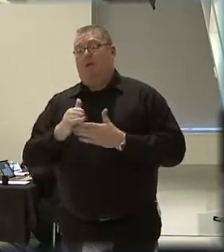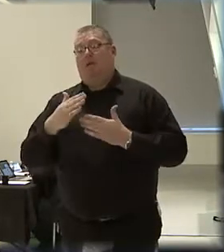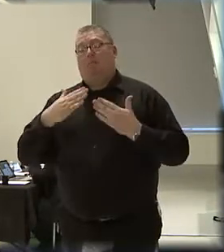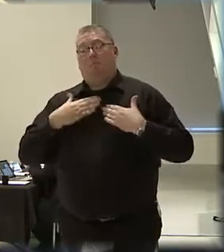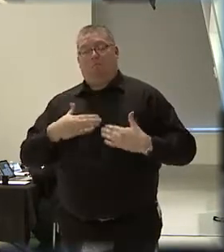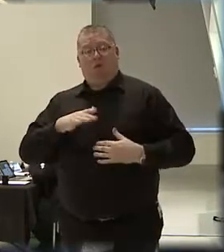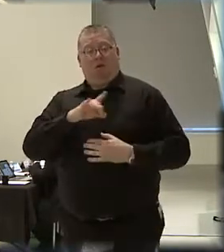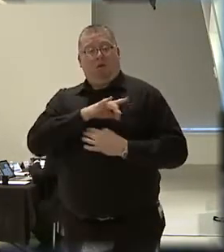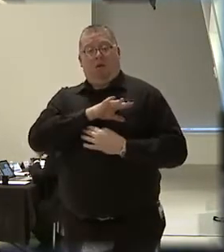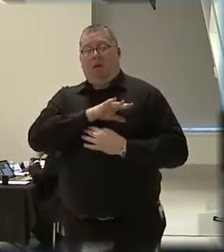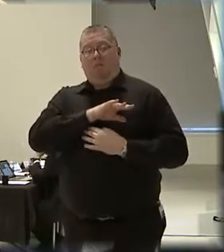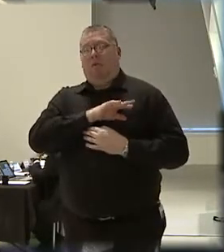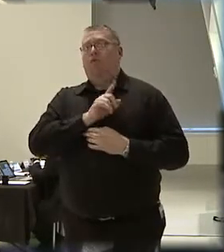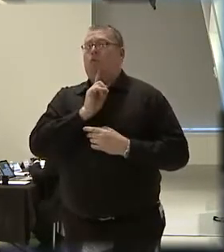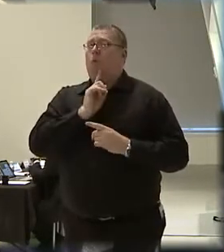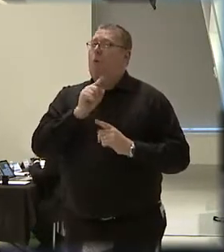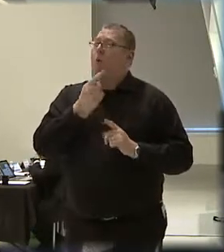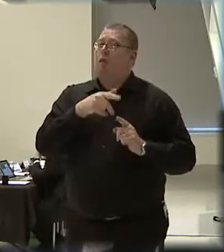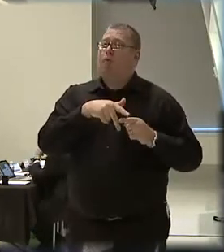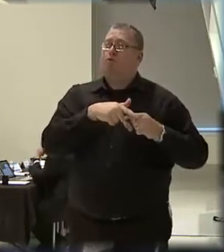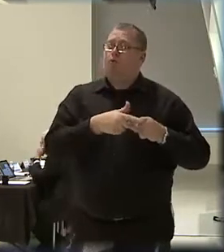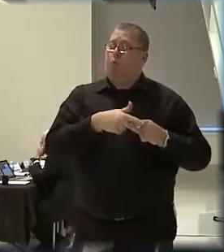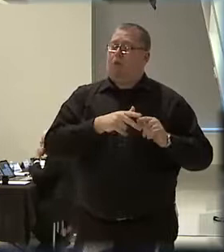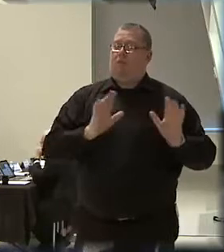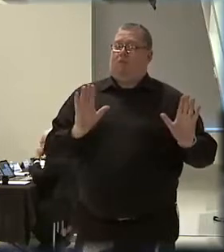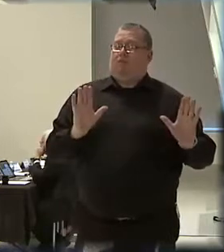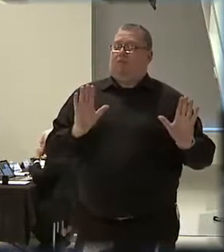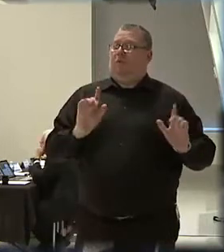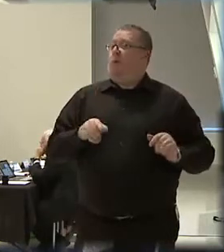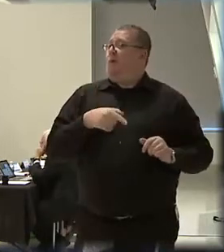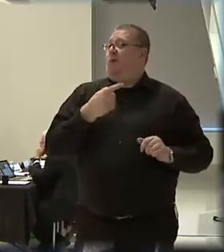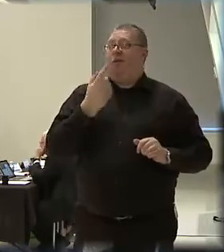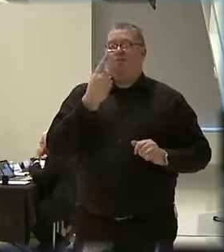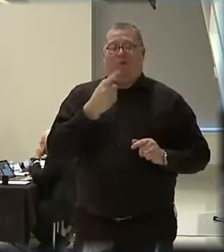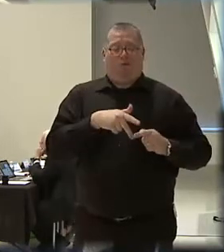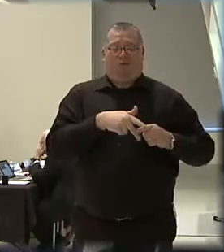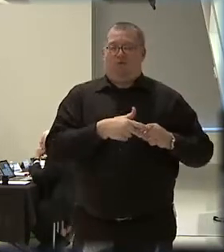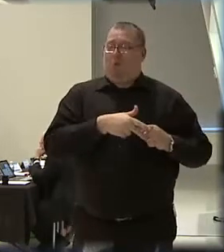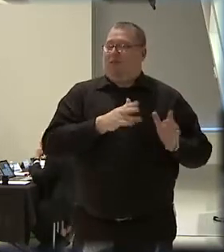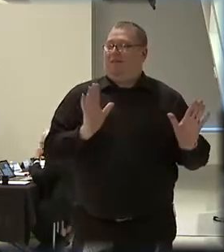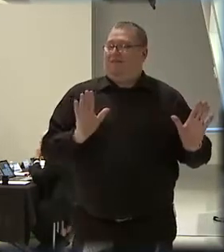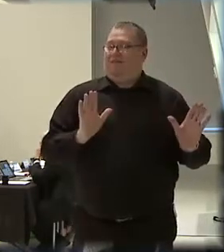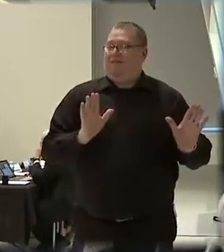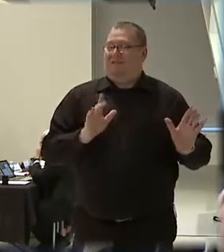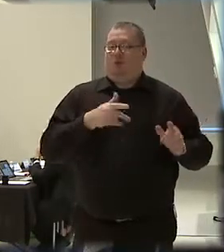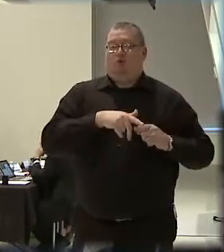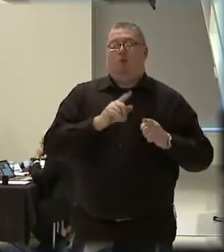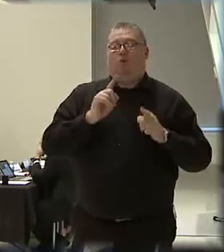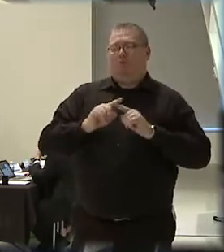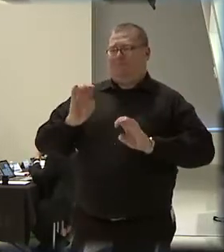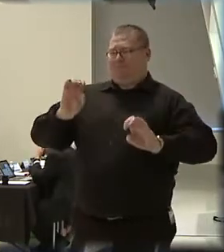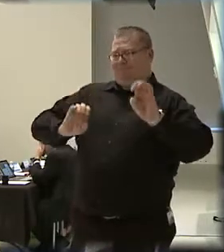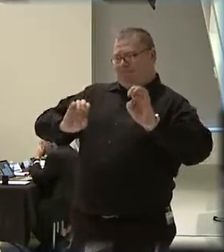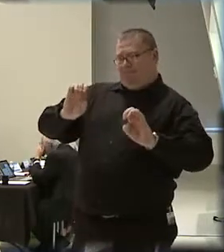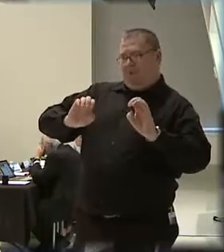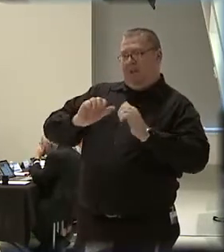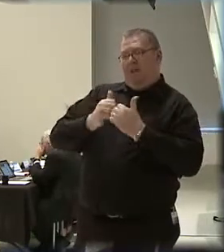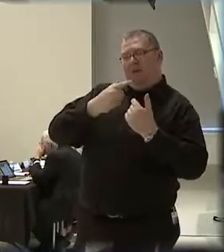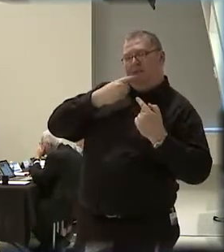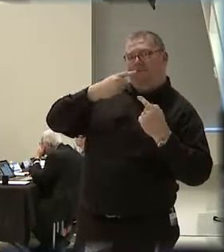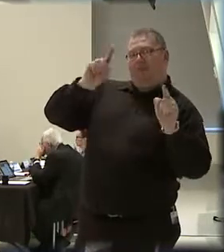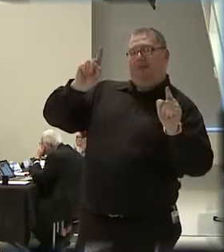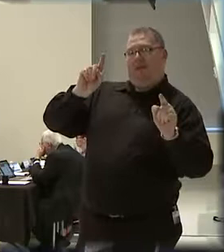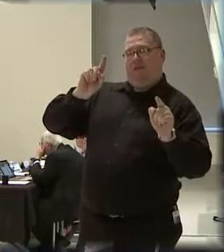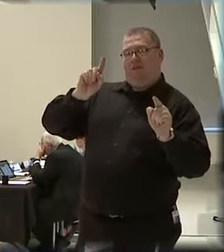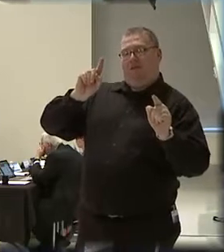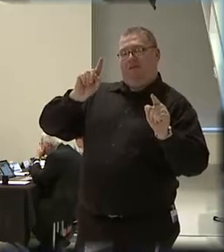camera is a tool. That's all it is a tool. And it's a tool that will measure how effective your